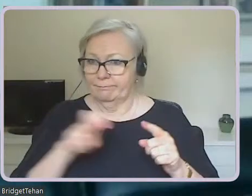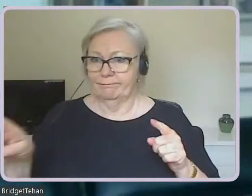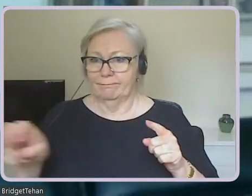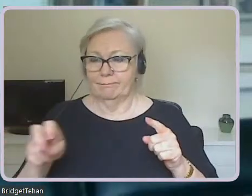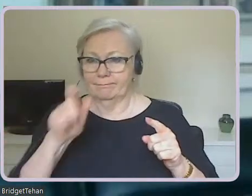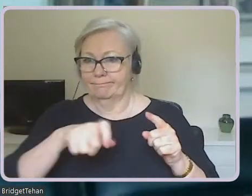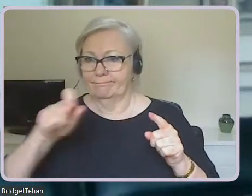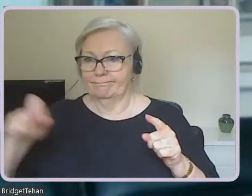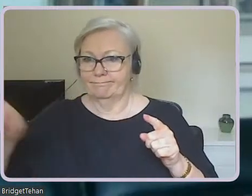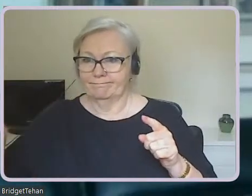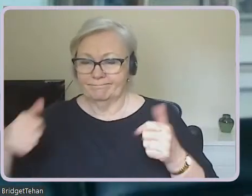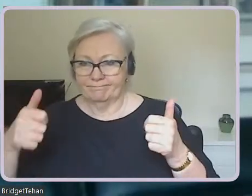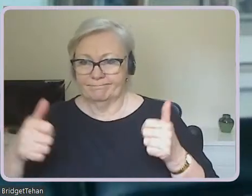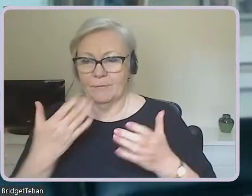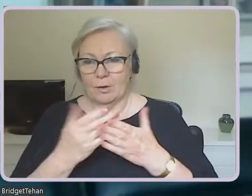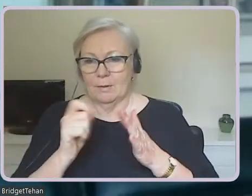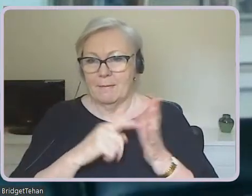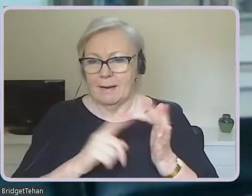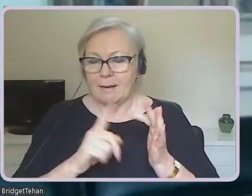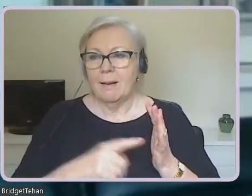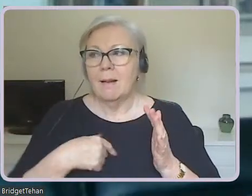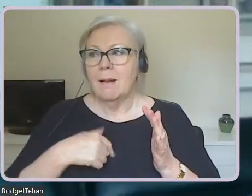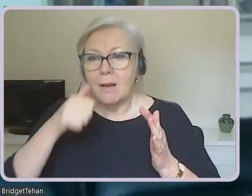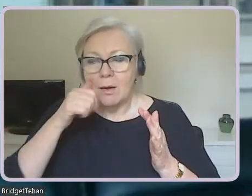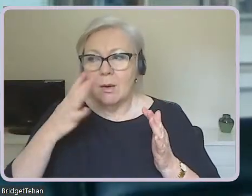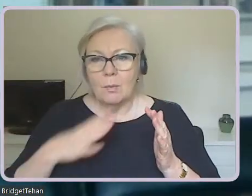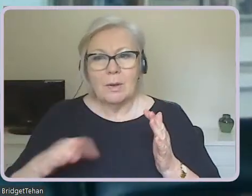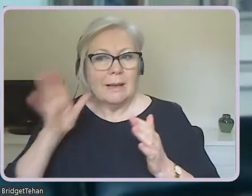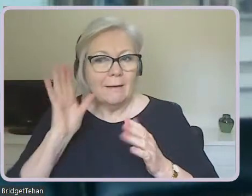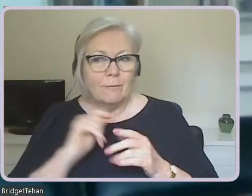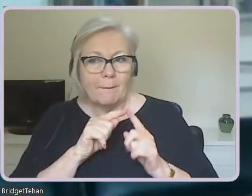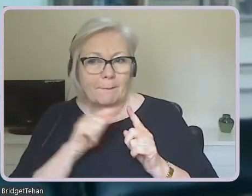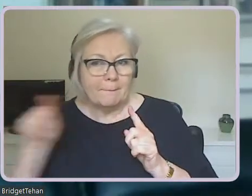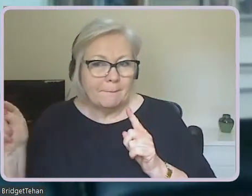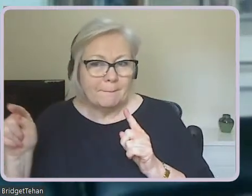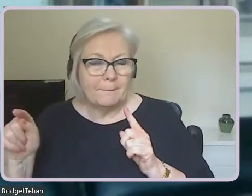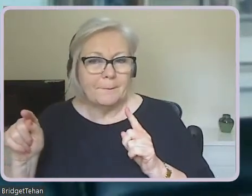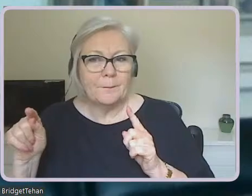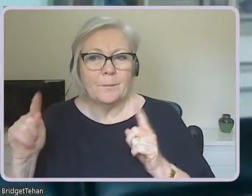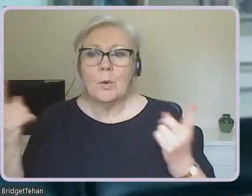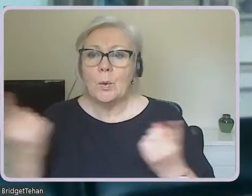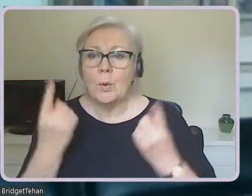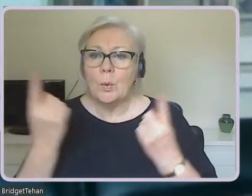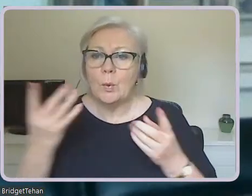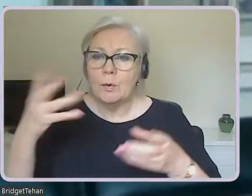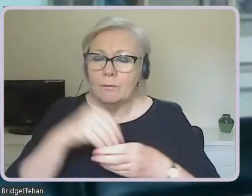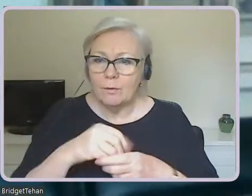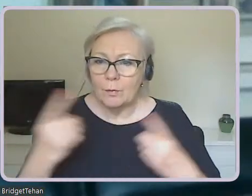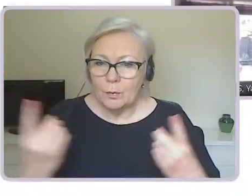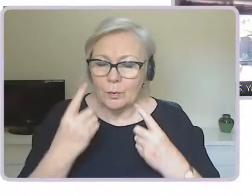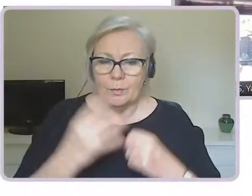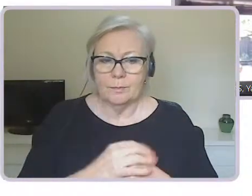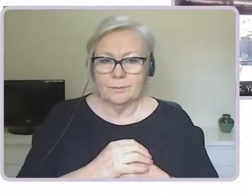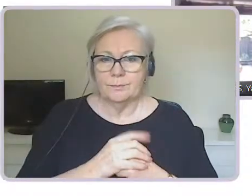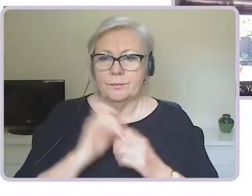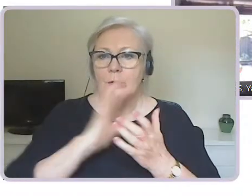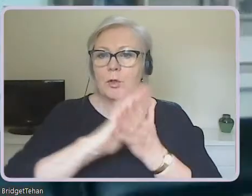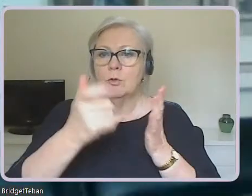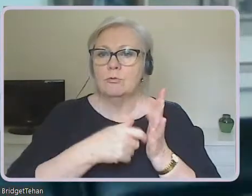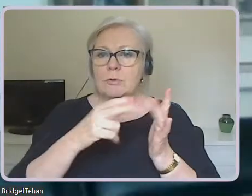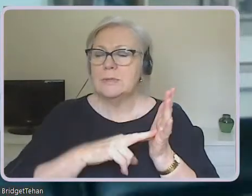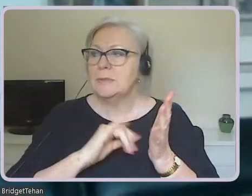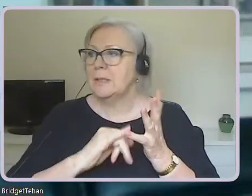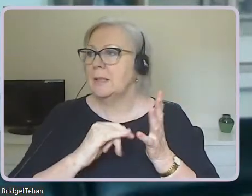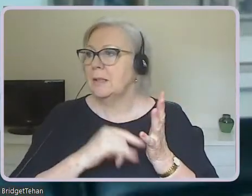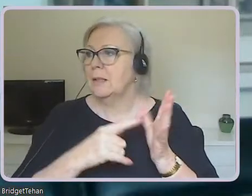I know that we're all keen to hear from them. So who we have with us today is Christina Ryan,